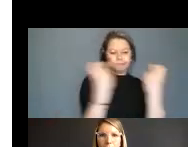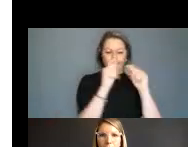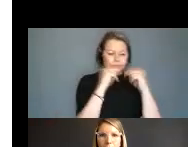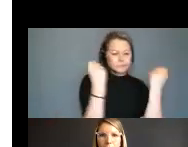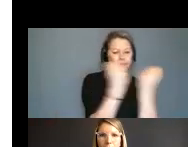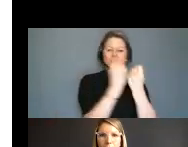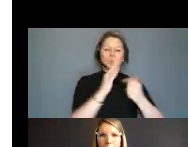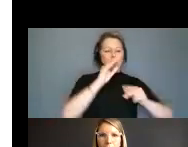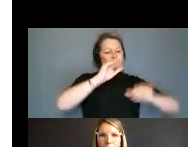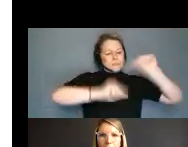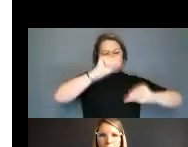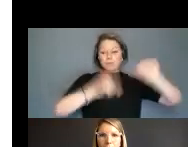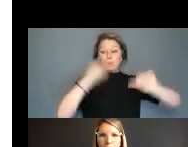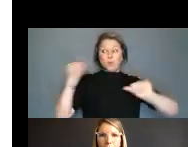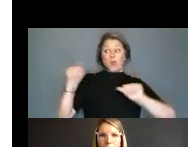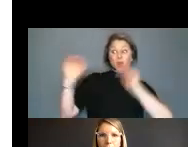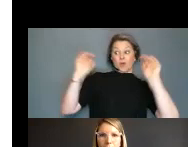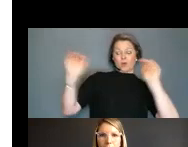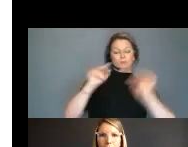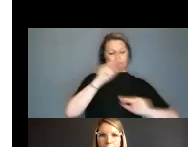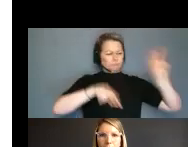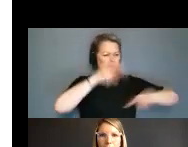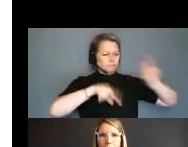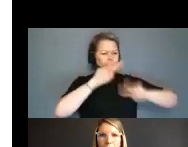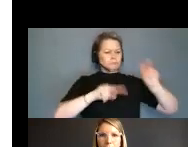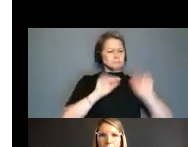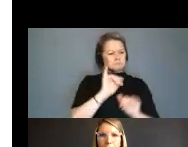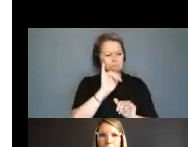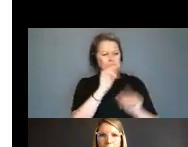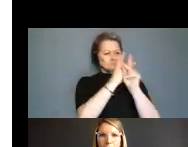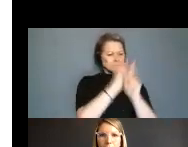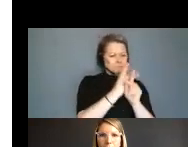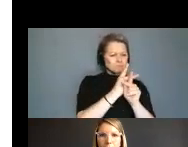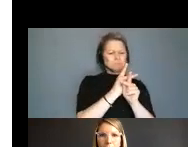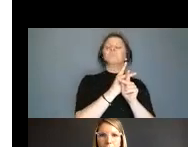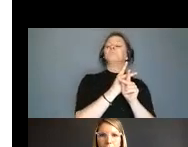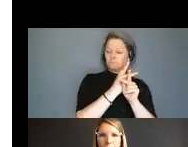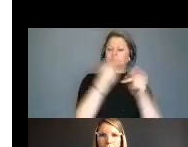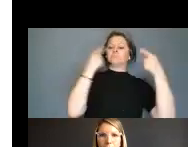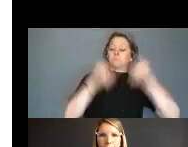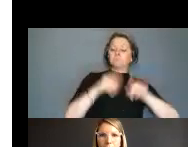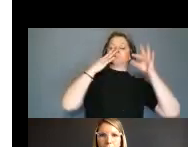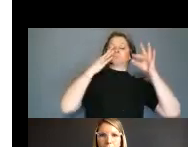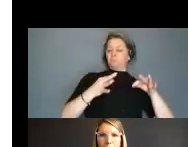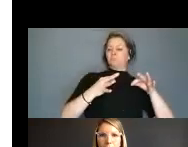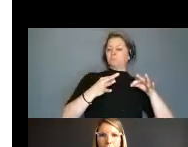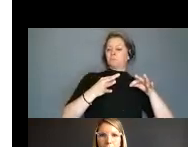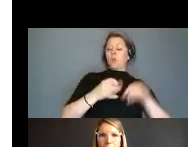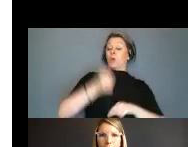adult and come up with a consensus and an opinion. But until a judge agrees with